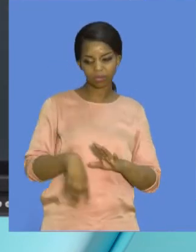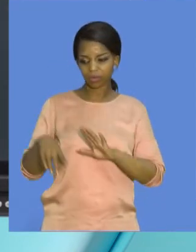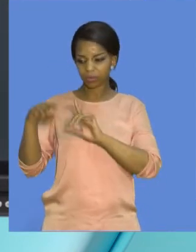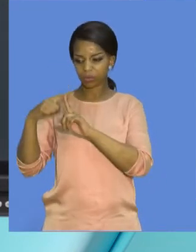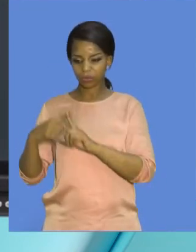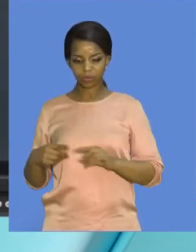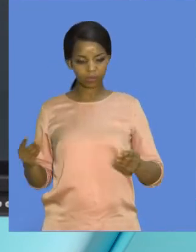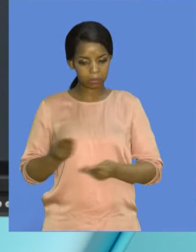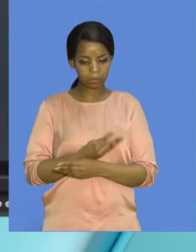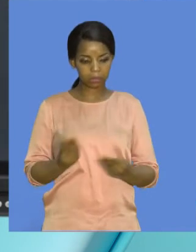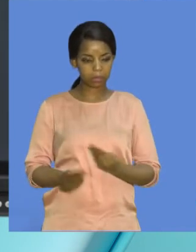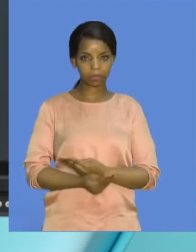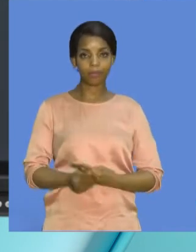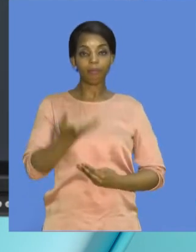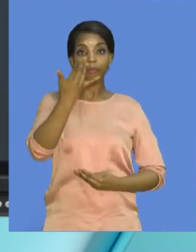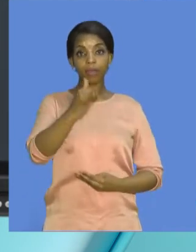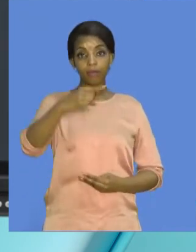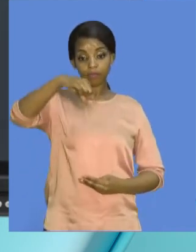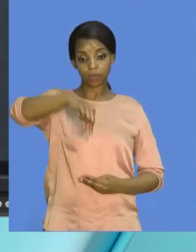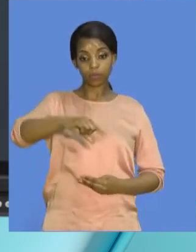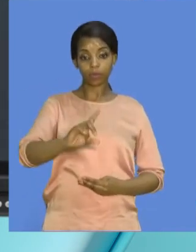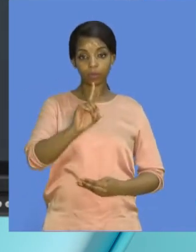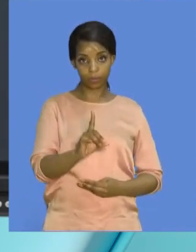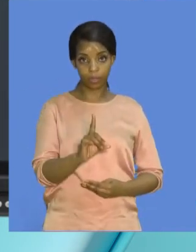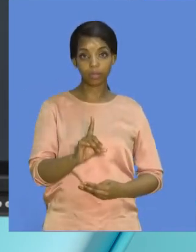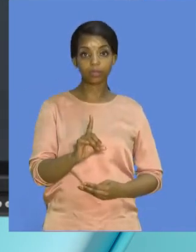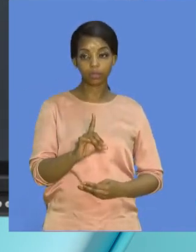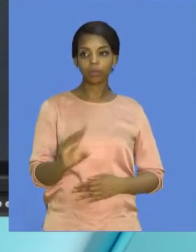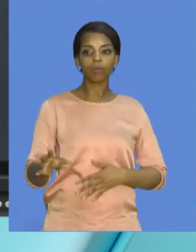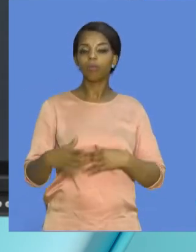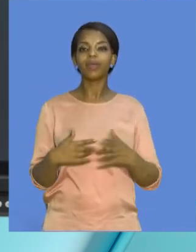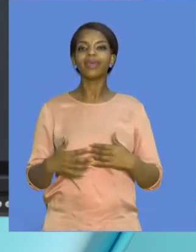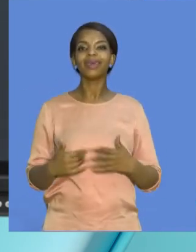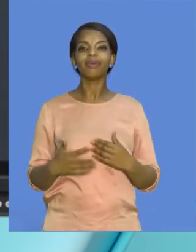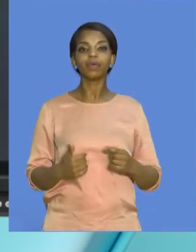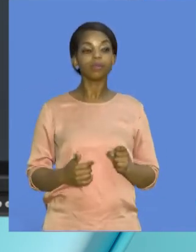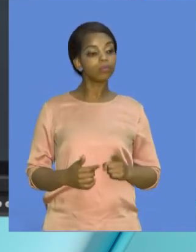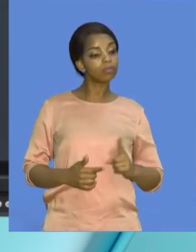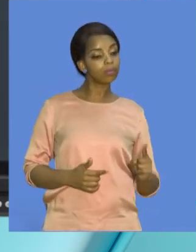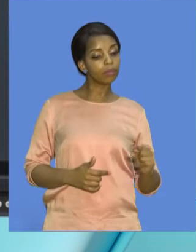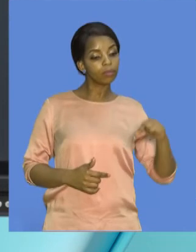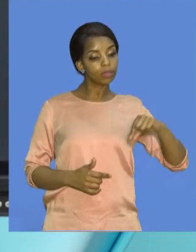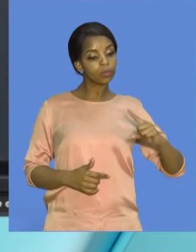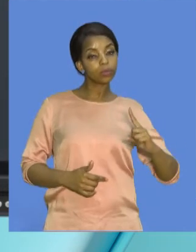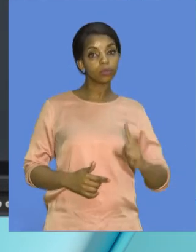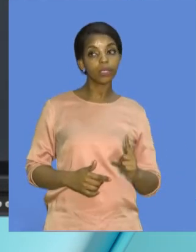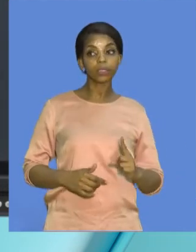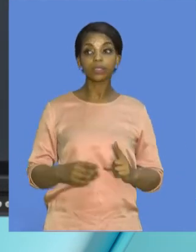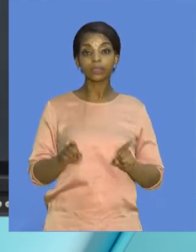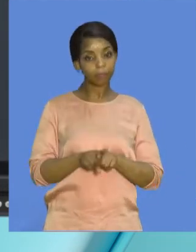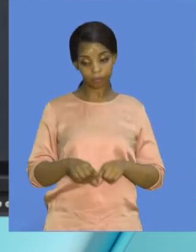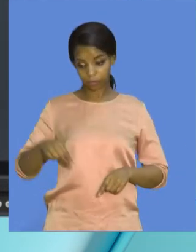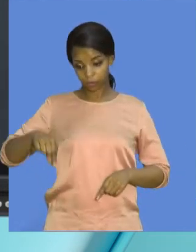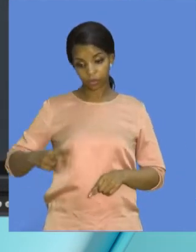if Q1, for argument's sake, loses, okay, whatever is lost by Q1 equals what is gained by